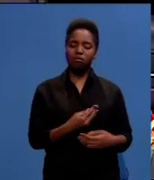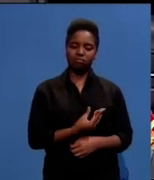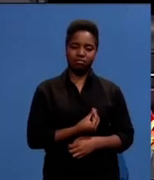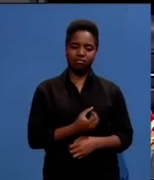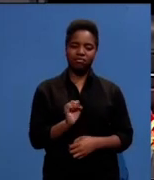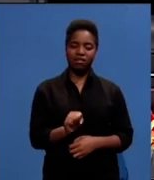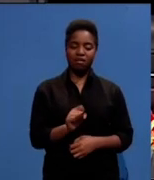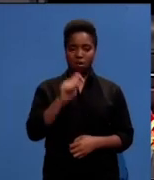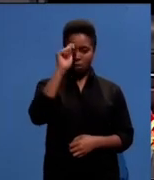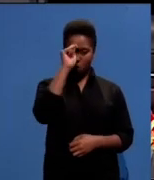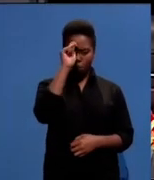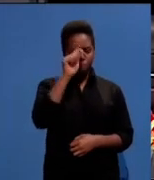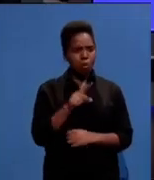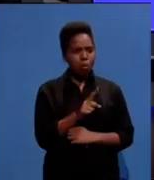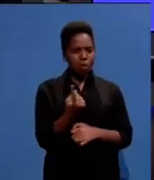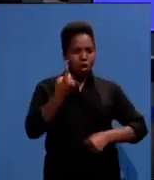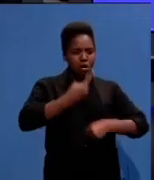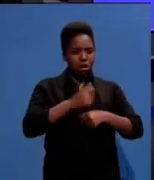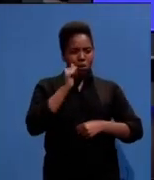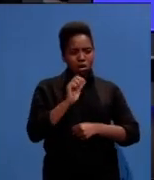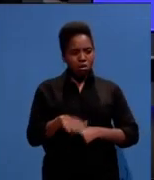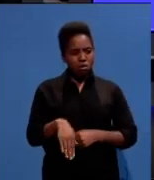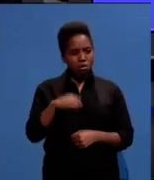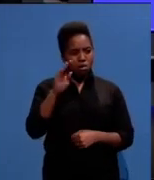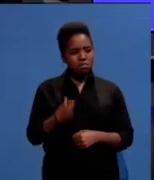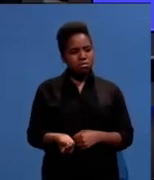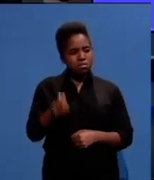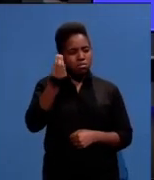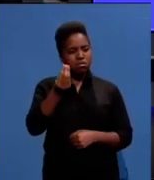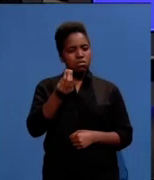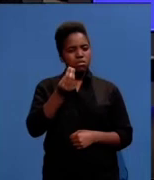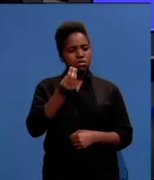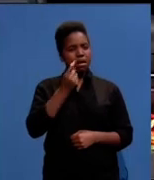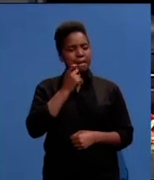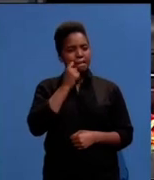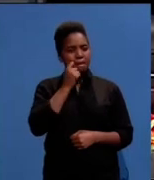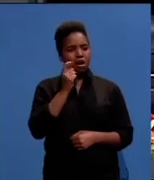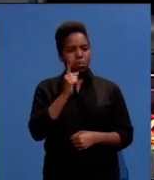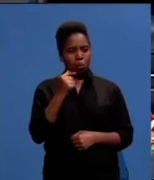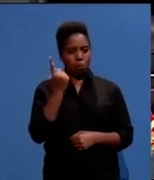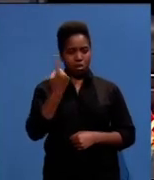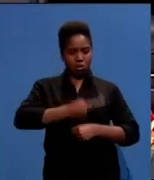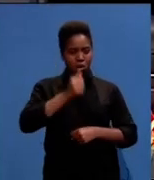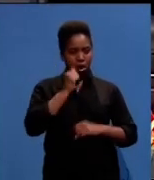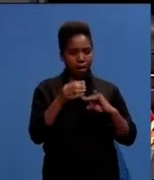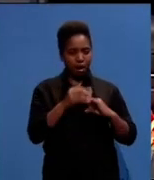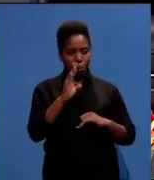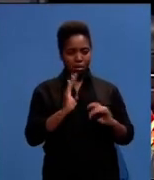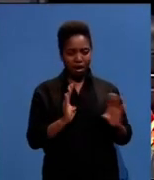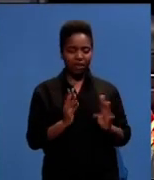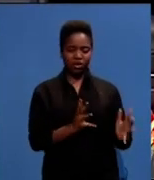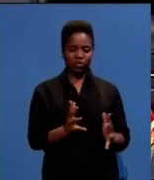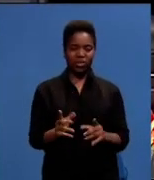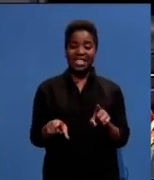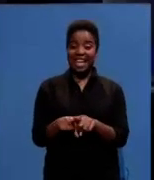it models what it looks like to be a man on a daily basis, what it looks like to carry a family, what it looks like to handle a struggle. For a girl...